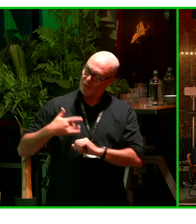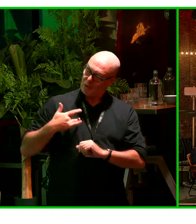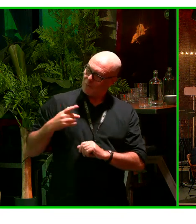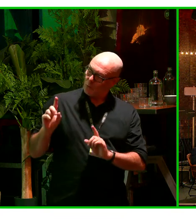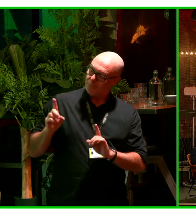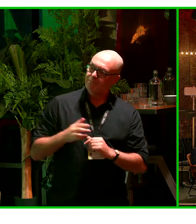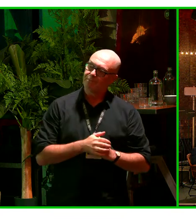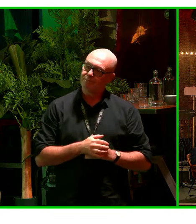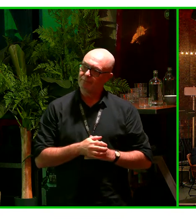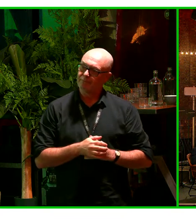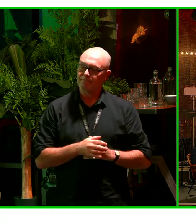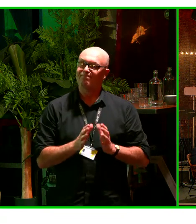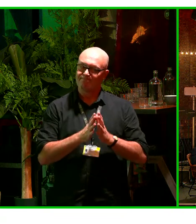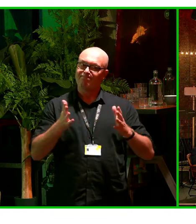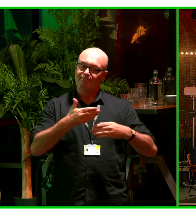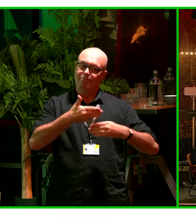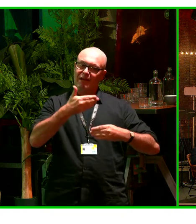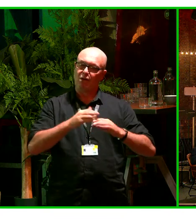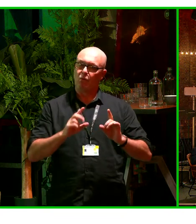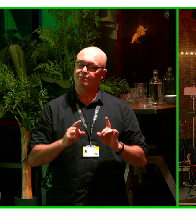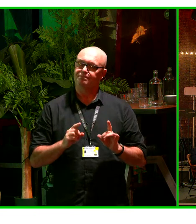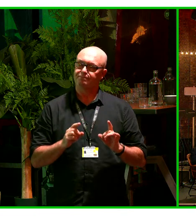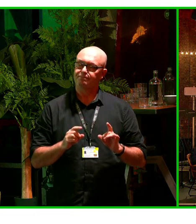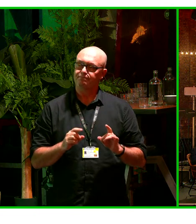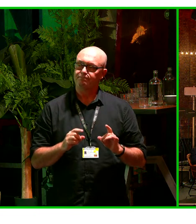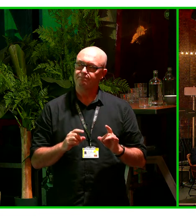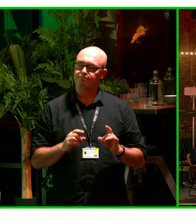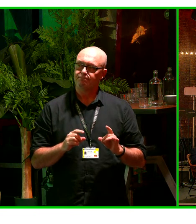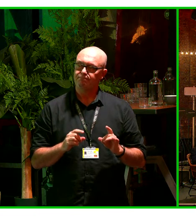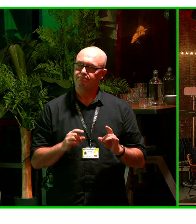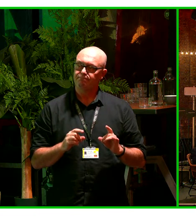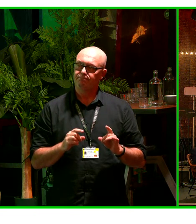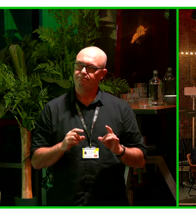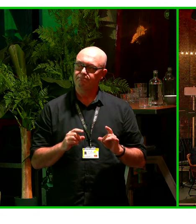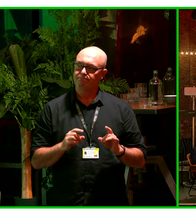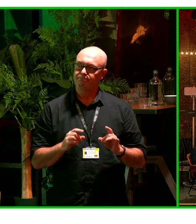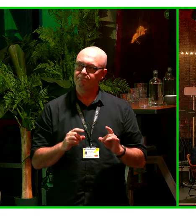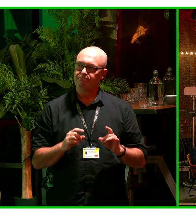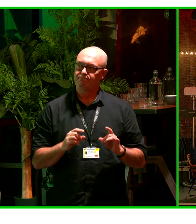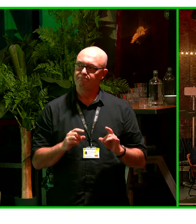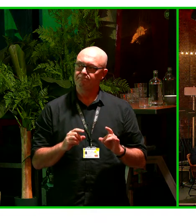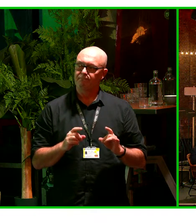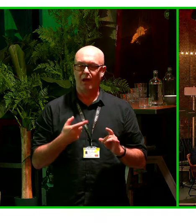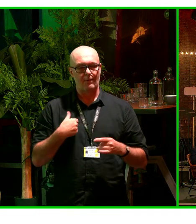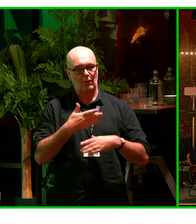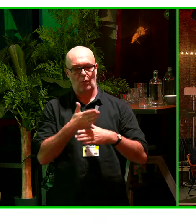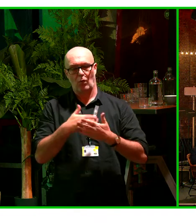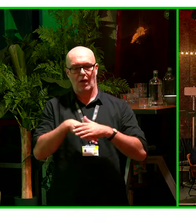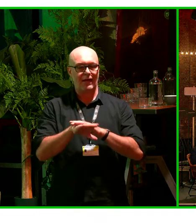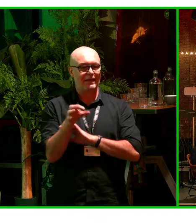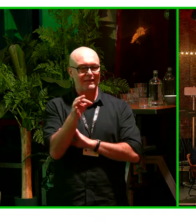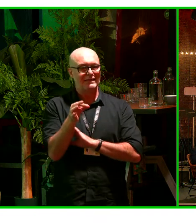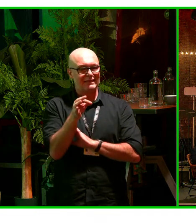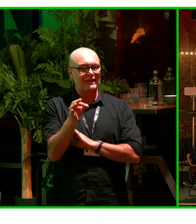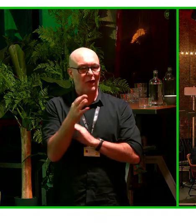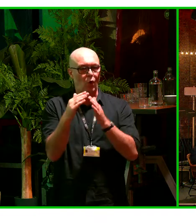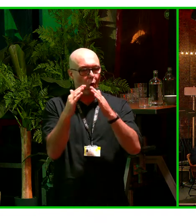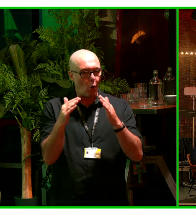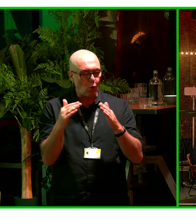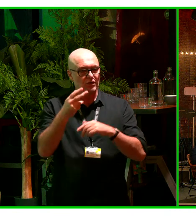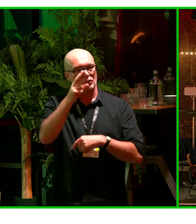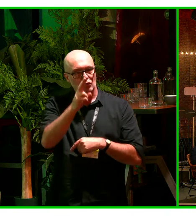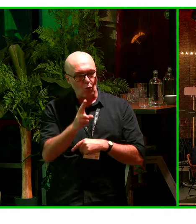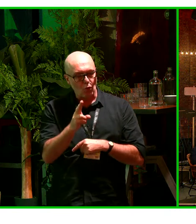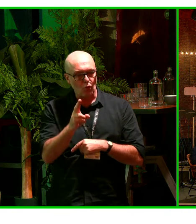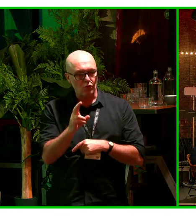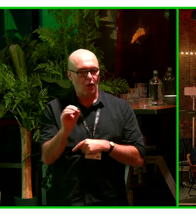I think the biggest hurdle that we find, because obviously we work in everything from town halls into schools, into office